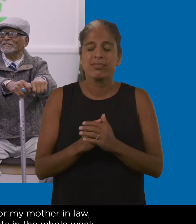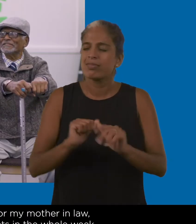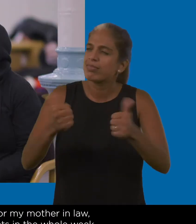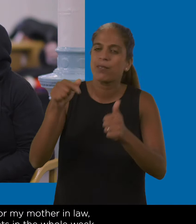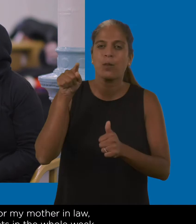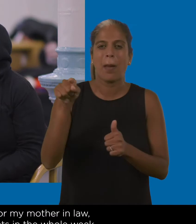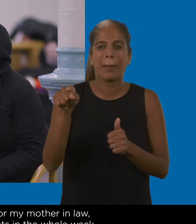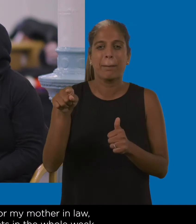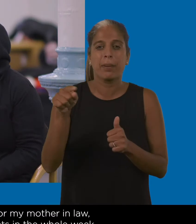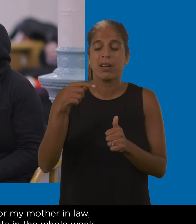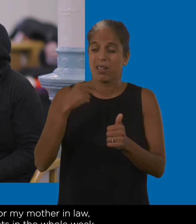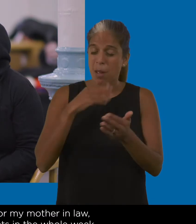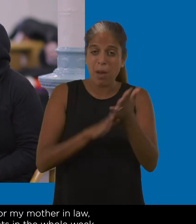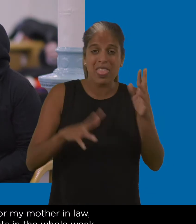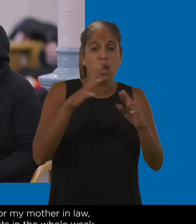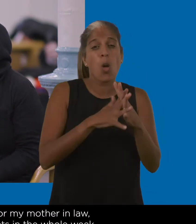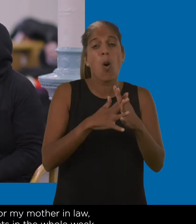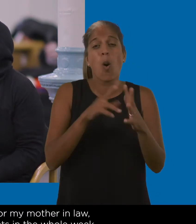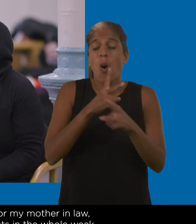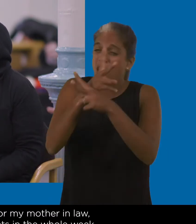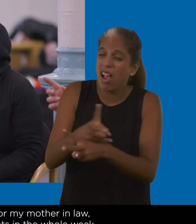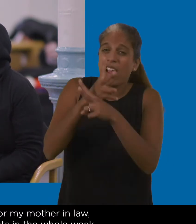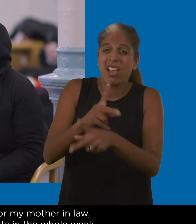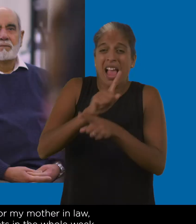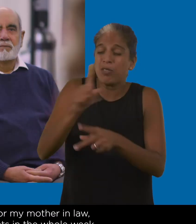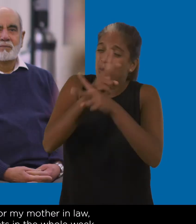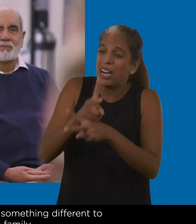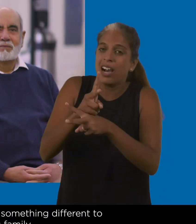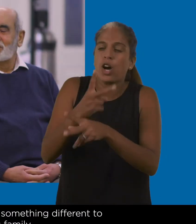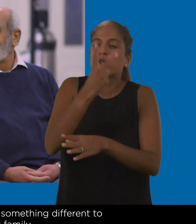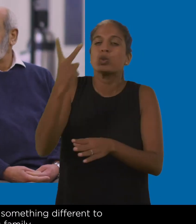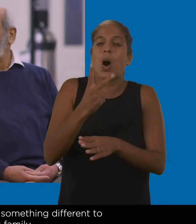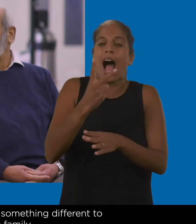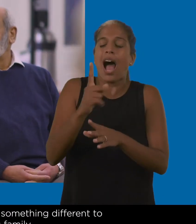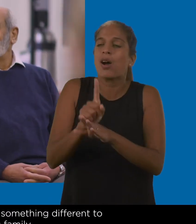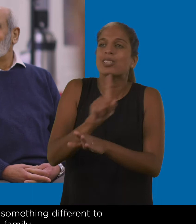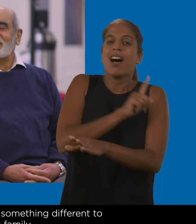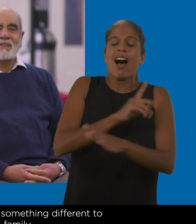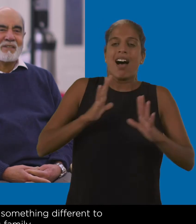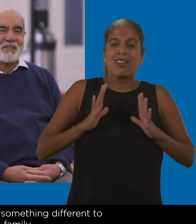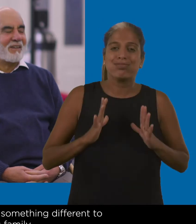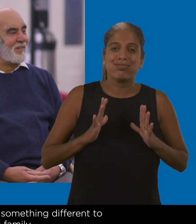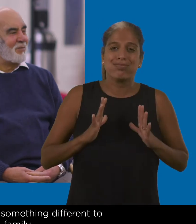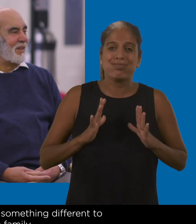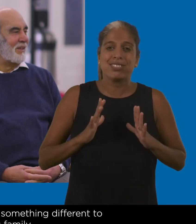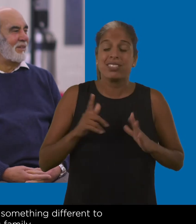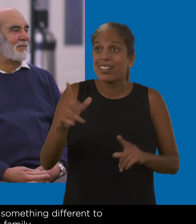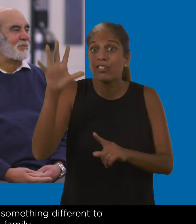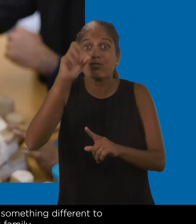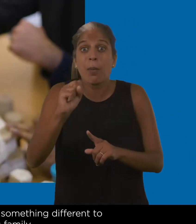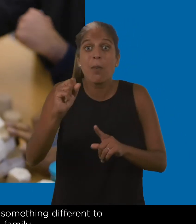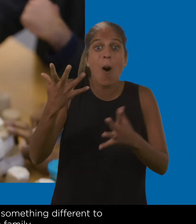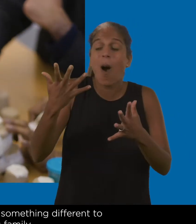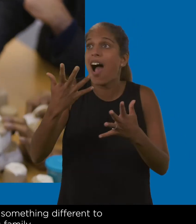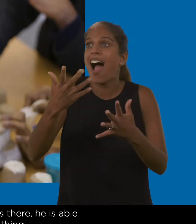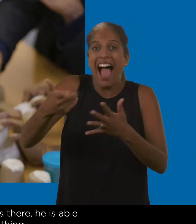for him. For my mother-in-law, it's the 2 hours respite she gets in the whole week. If he remembers anything, he has something different to talk about with